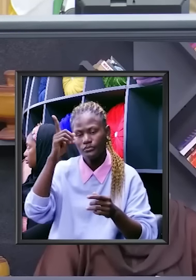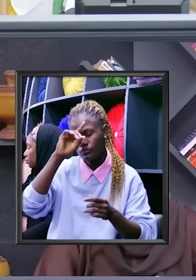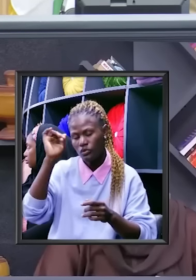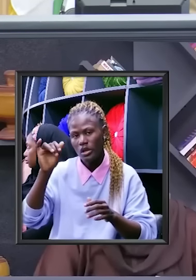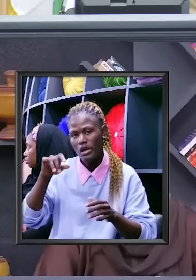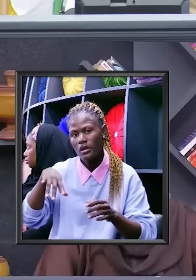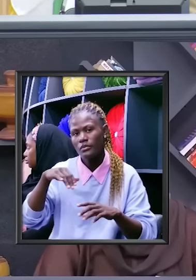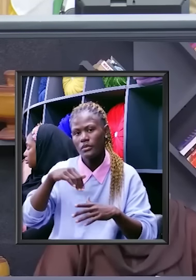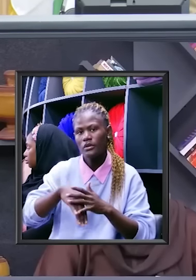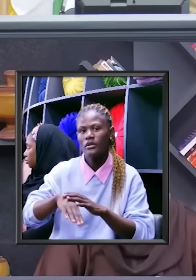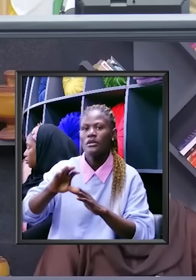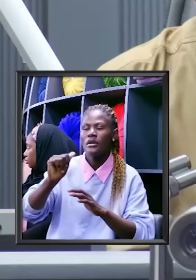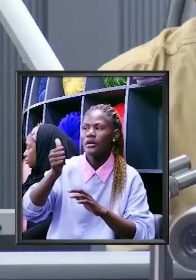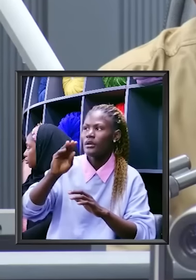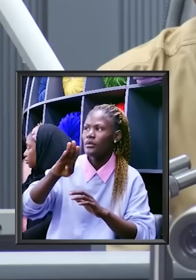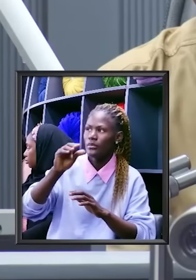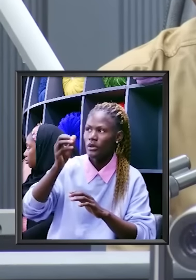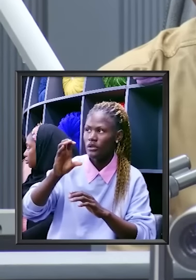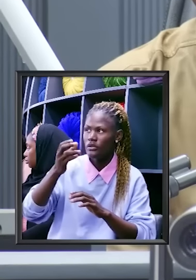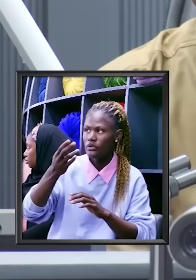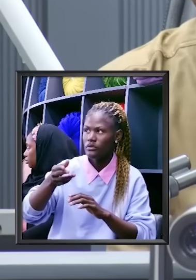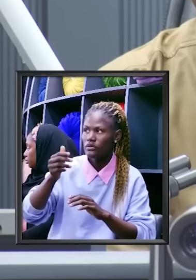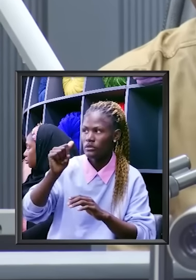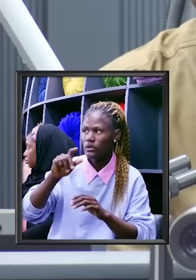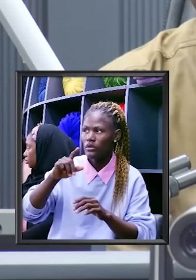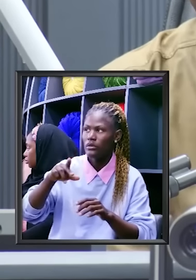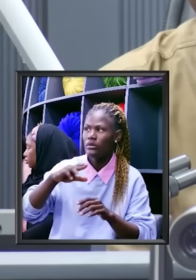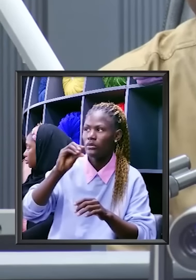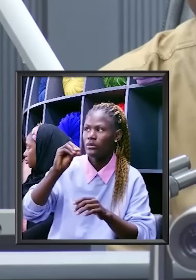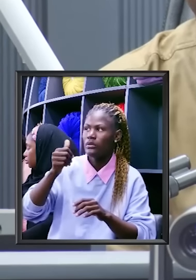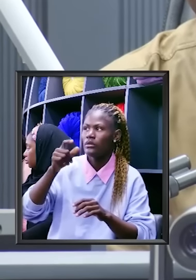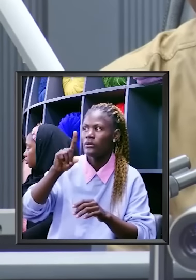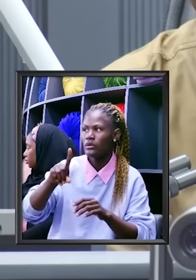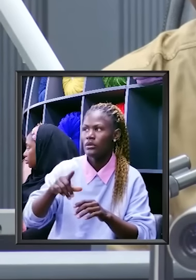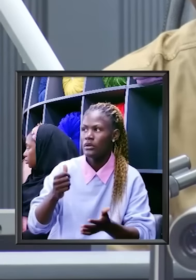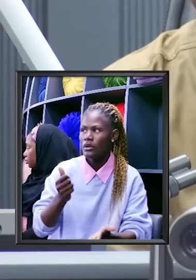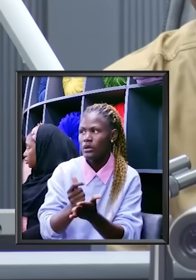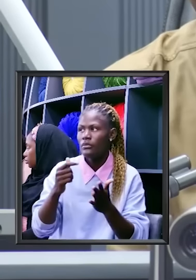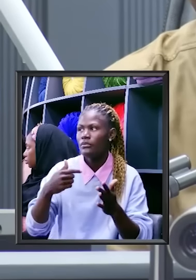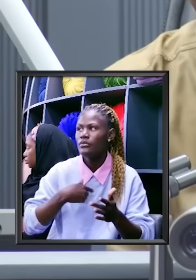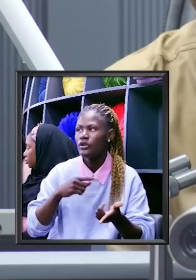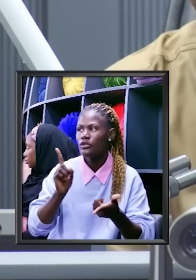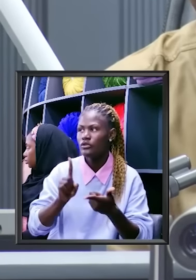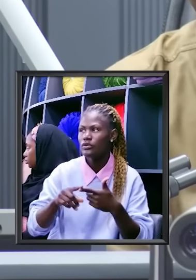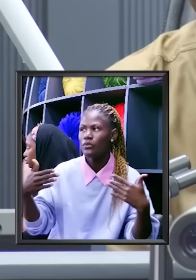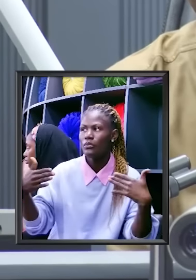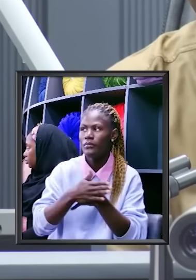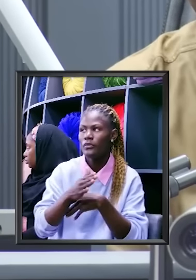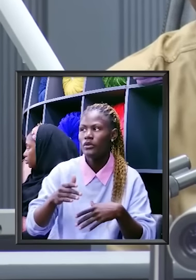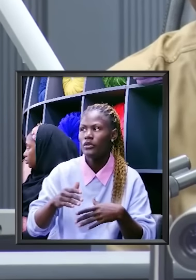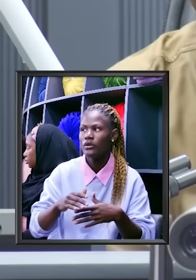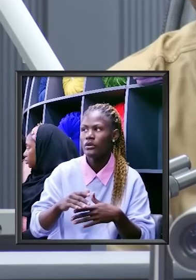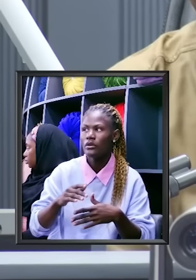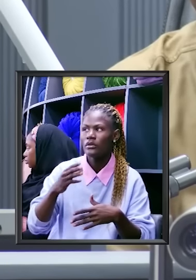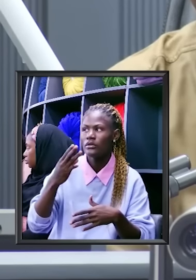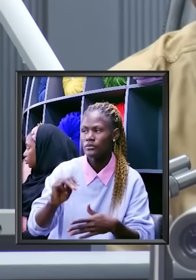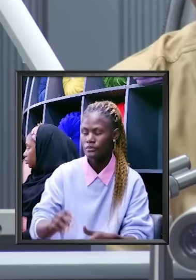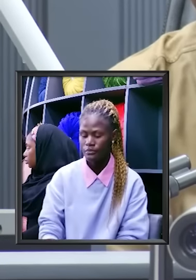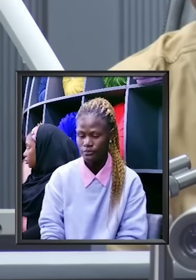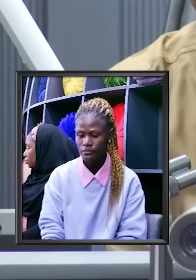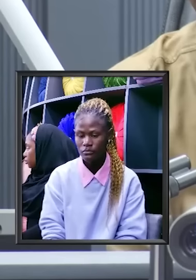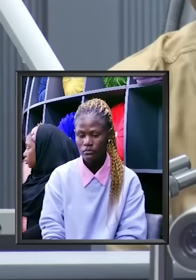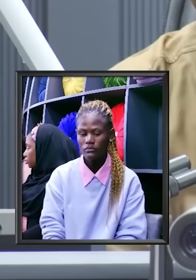Road. On getting home, a friend assisted me in getting the customer care. They now